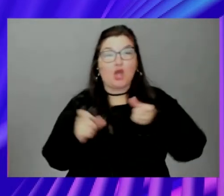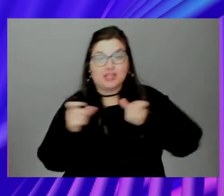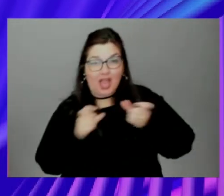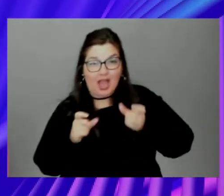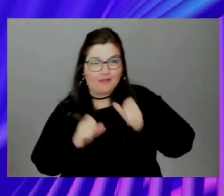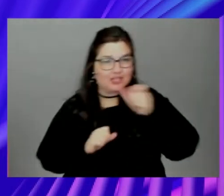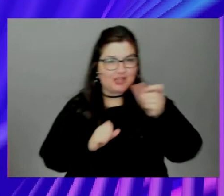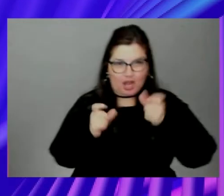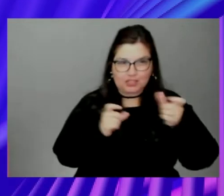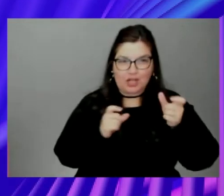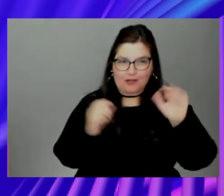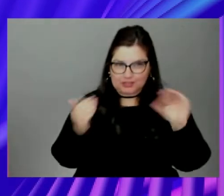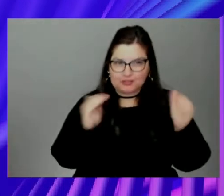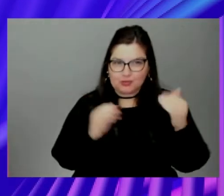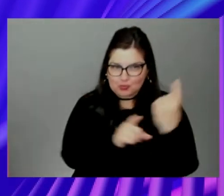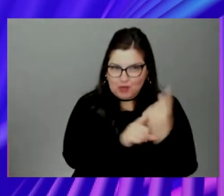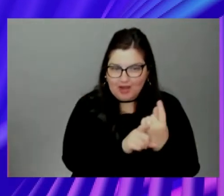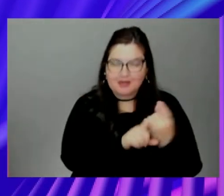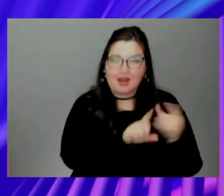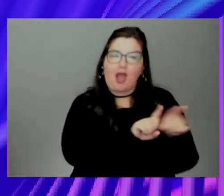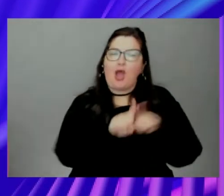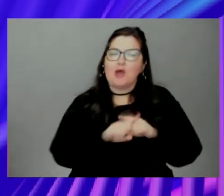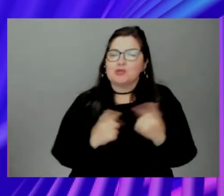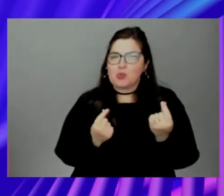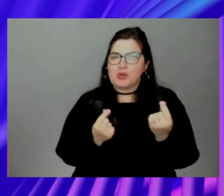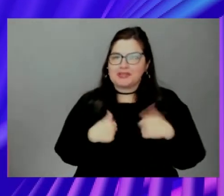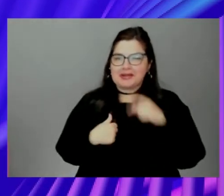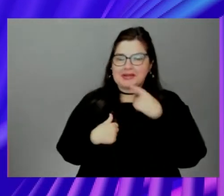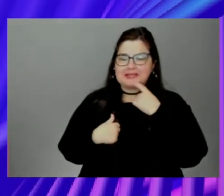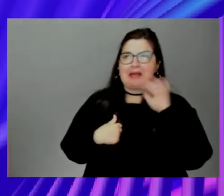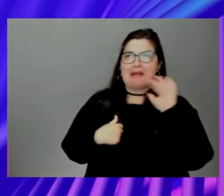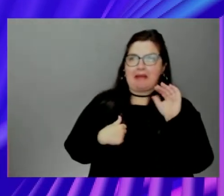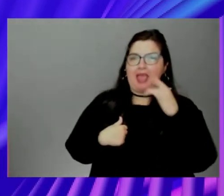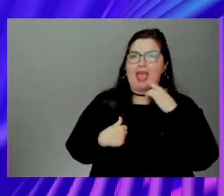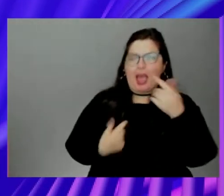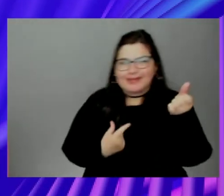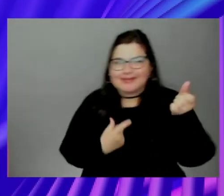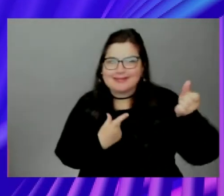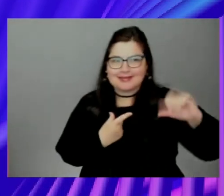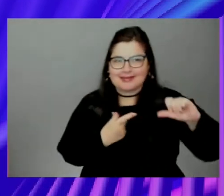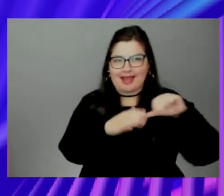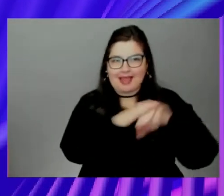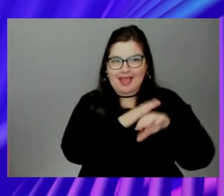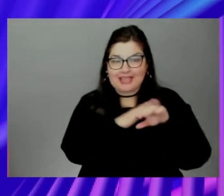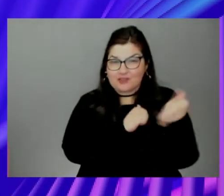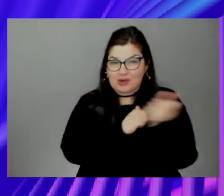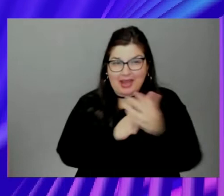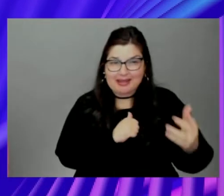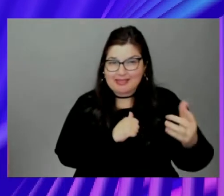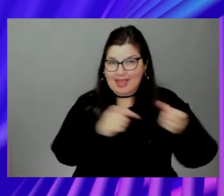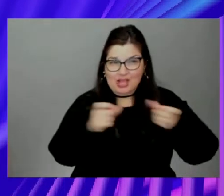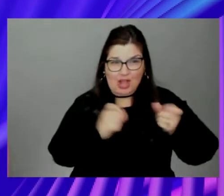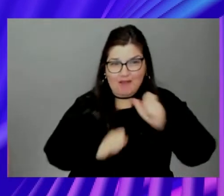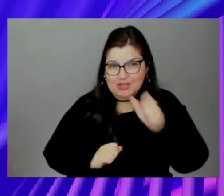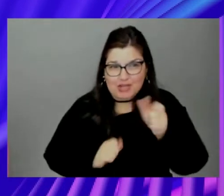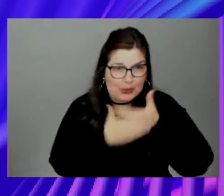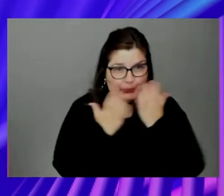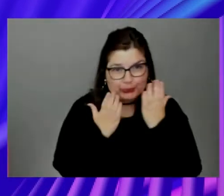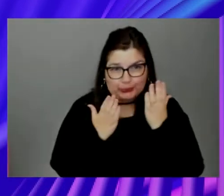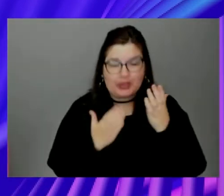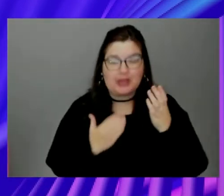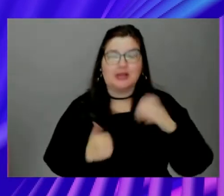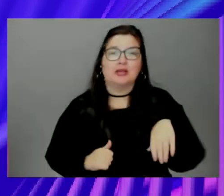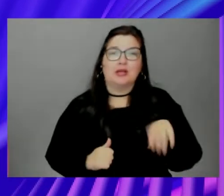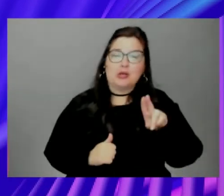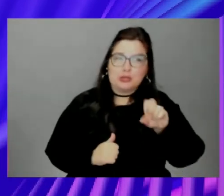governed. But what I also did is I said, hey, I'm going to deny access to Oh. anything that's not governed. So in this case, my US East 2 and my US